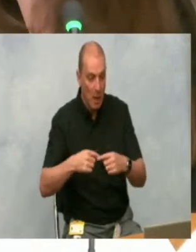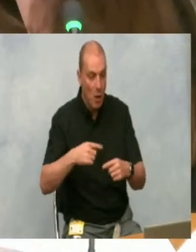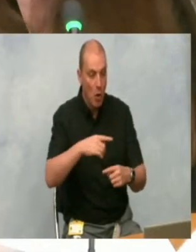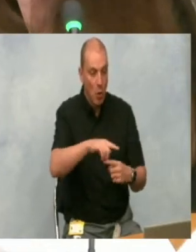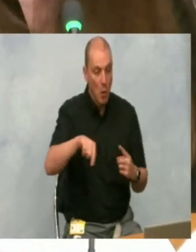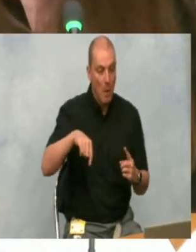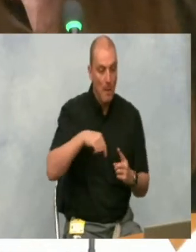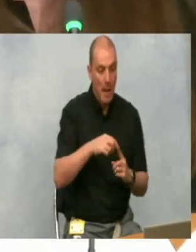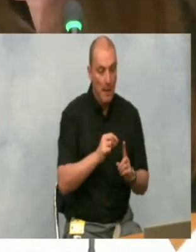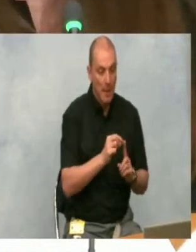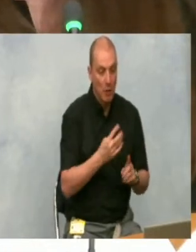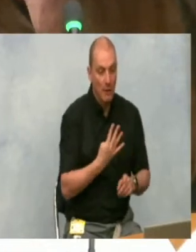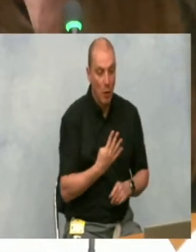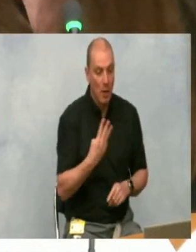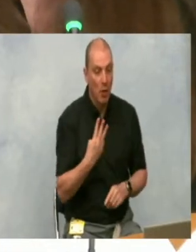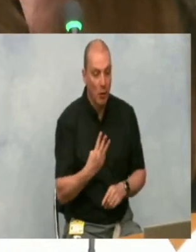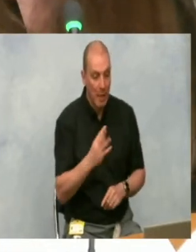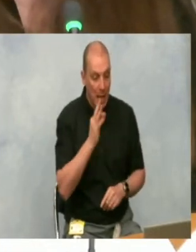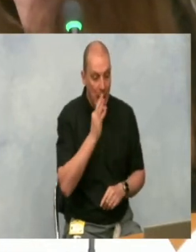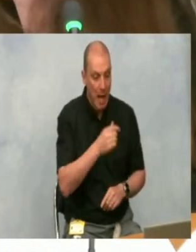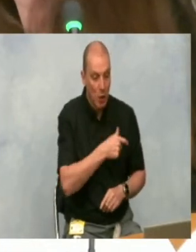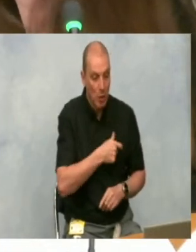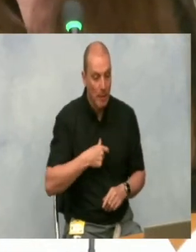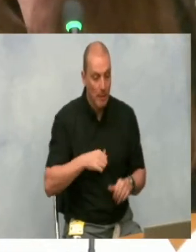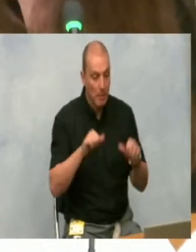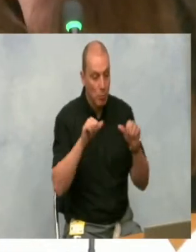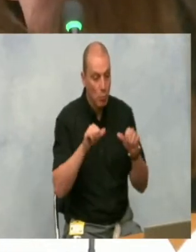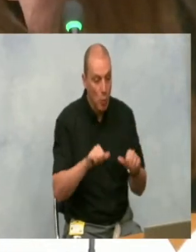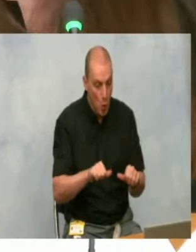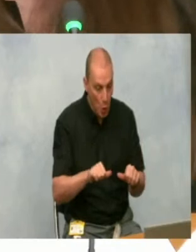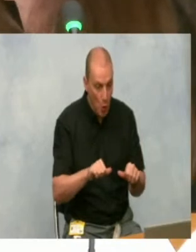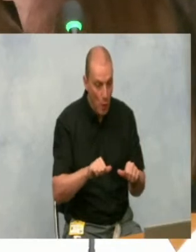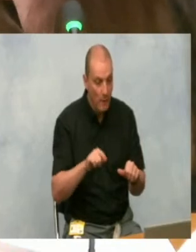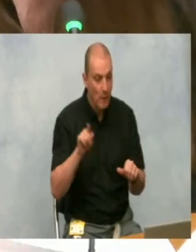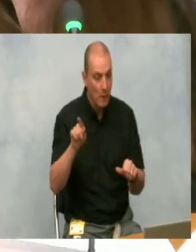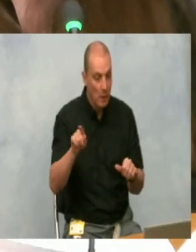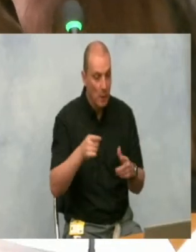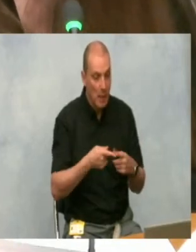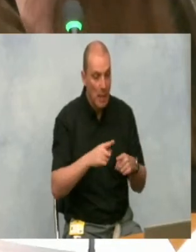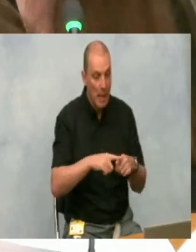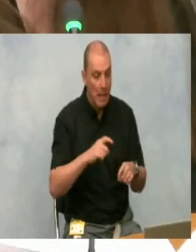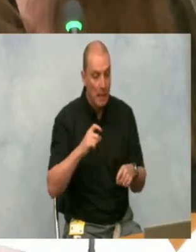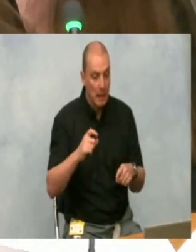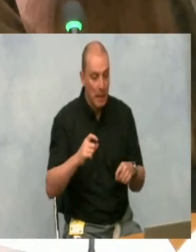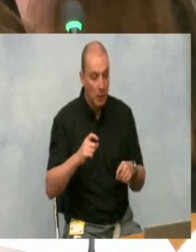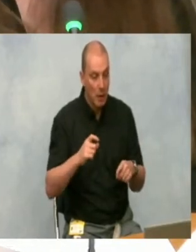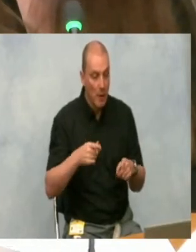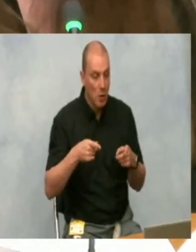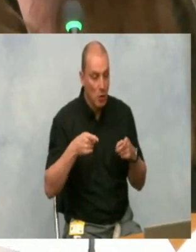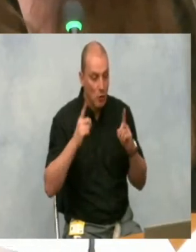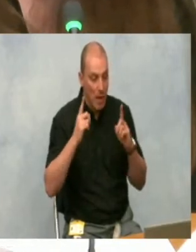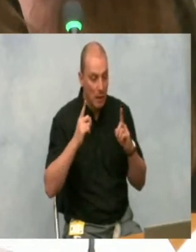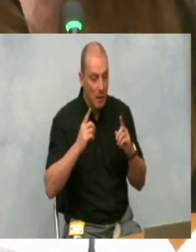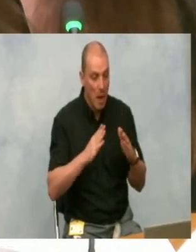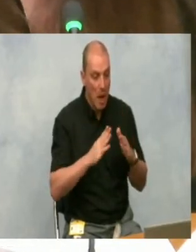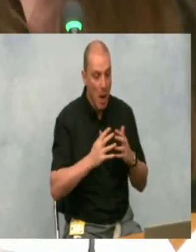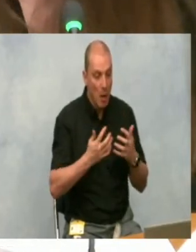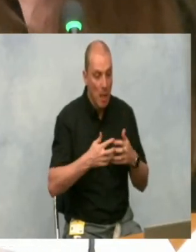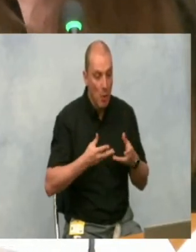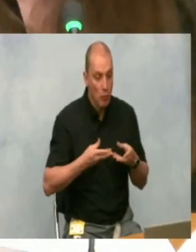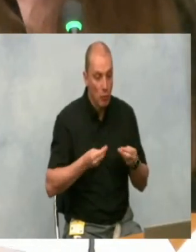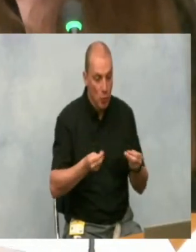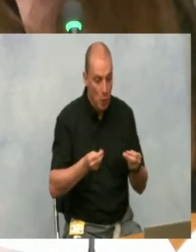43, committee is asked to approve that the Executive Director of Housing and Technical Resources be authorised to acquire